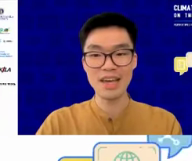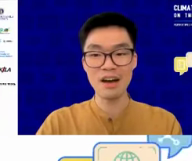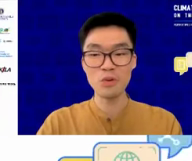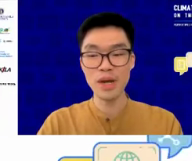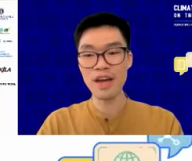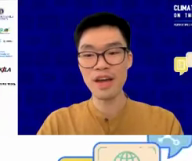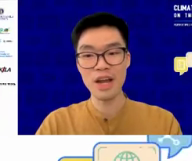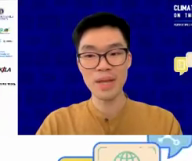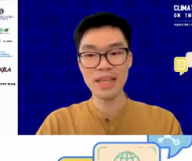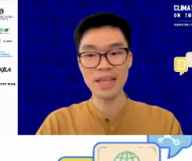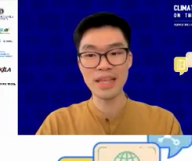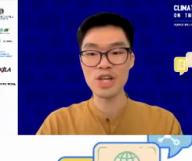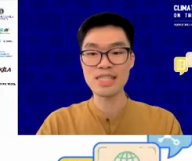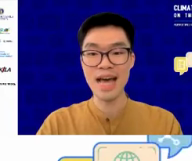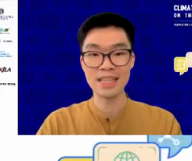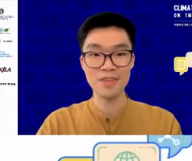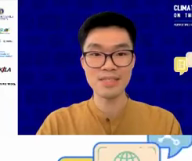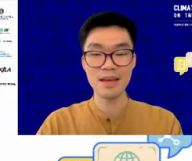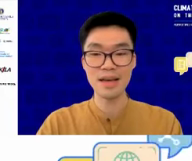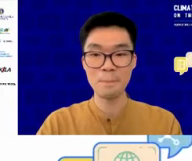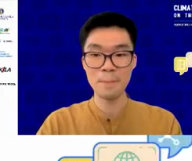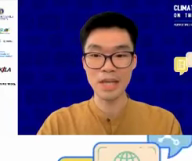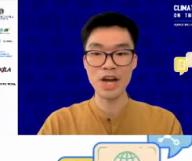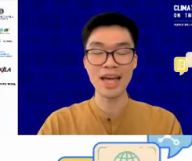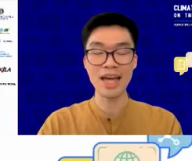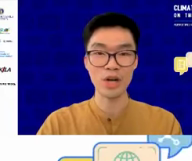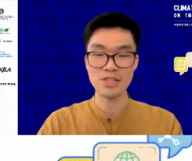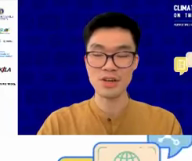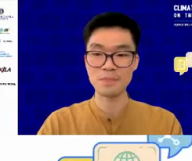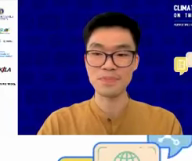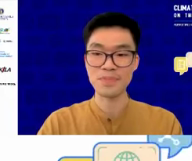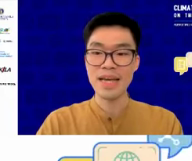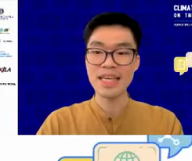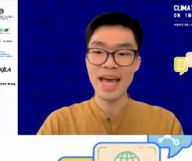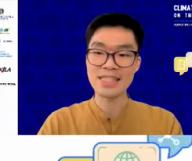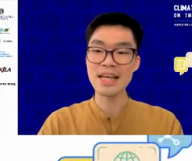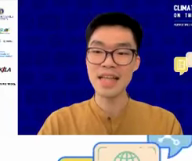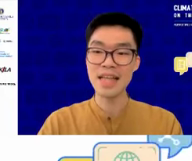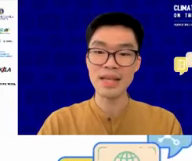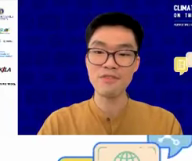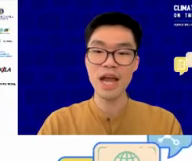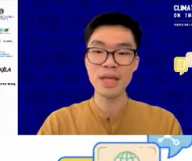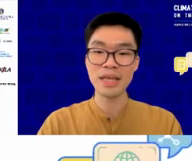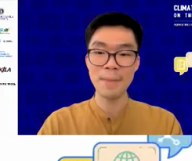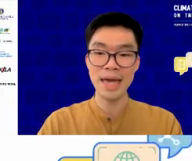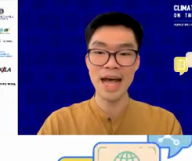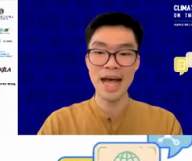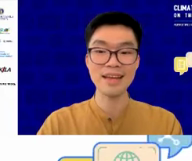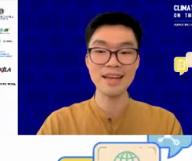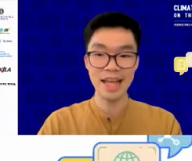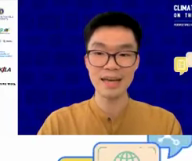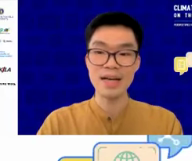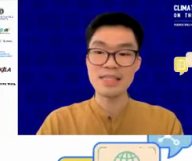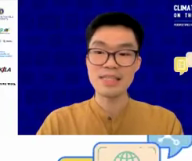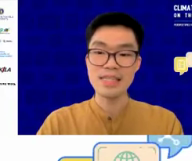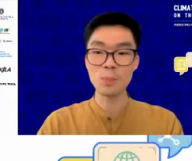Joshua is a young queer environment and climate justice activist, campaigner, and organizer. He heads the climate and environment